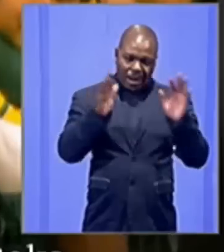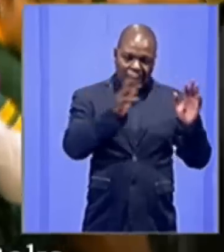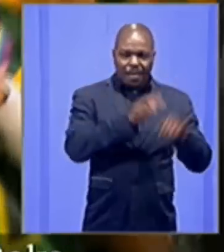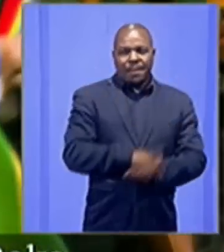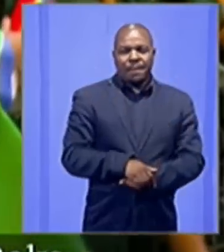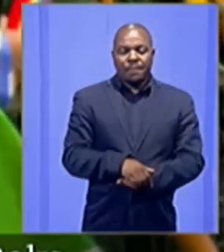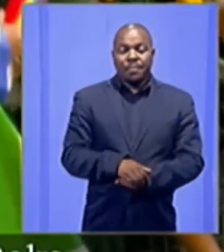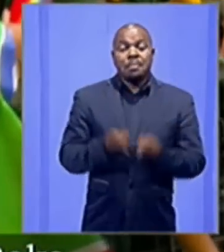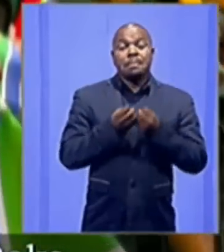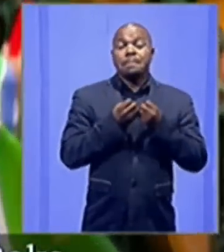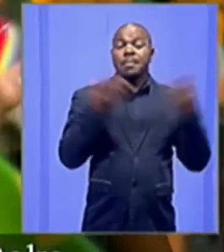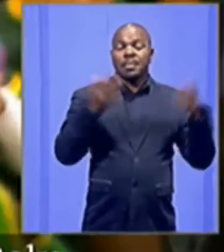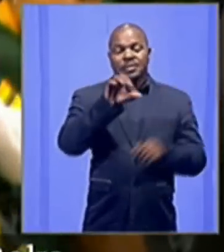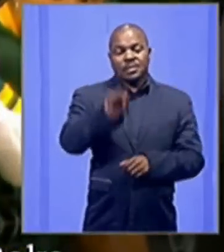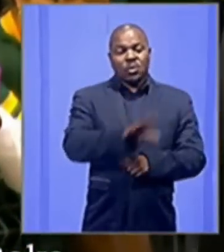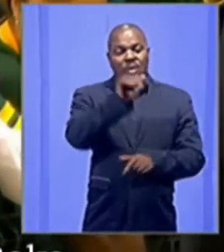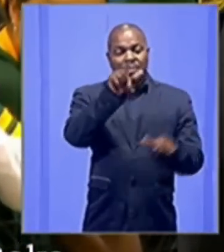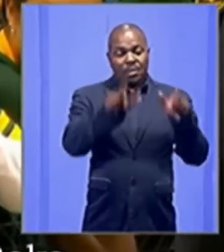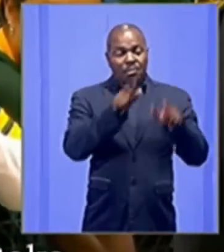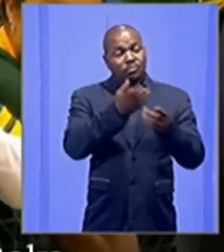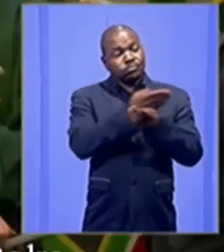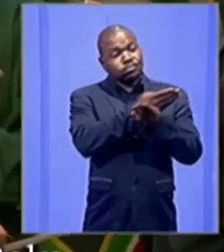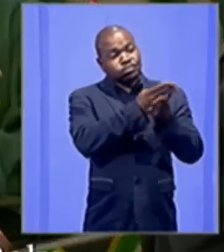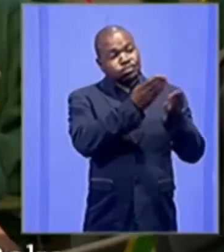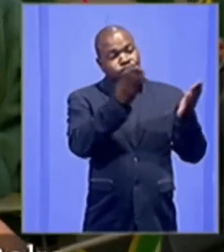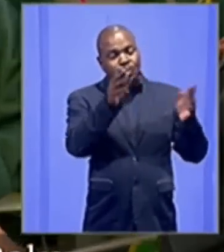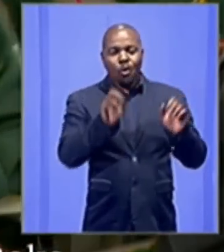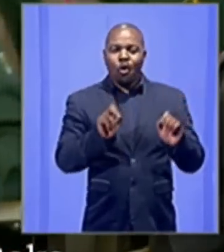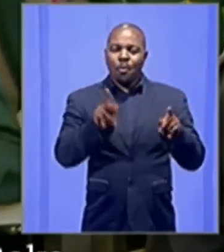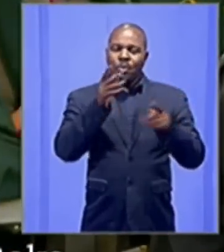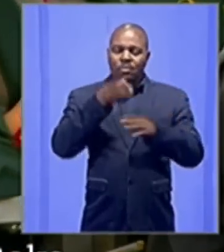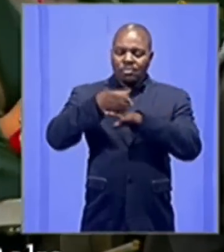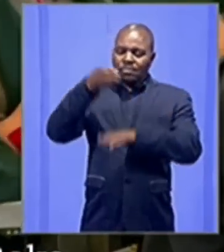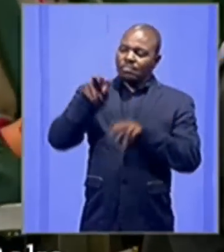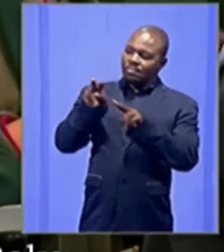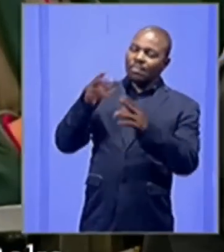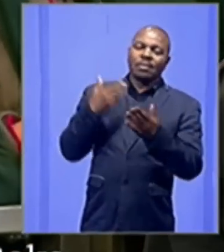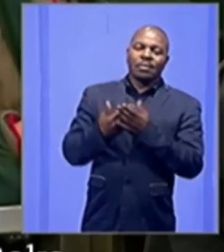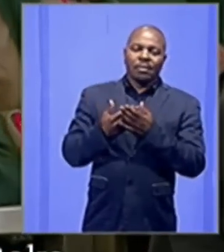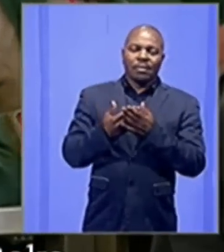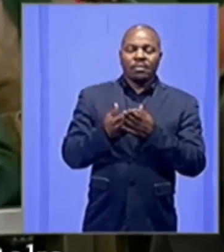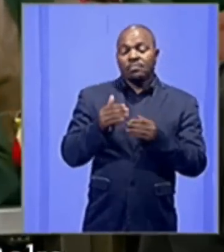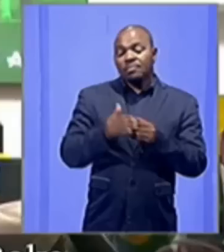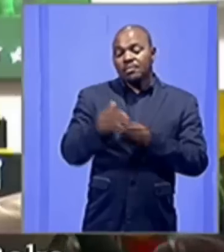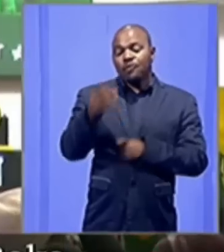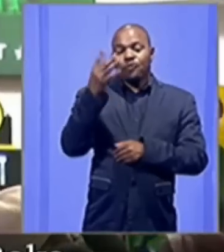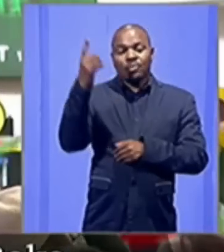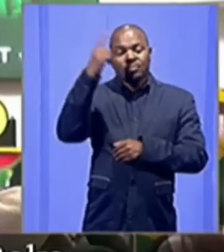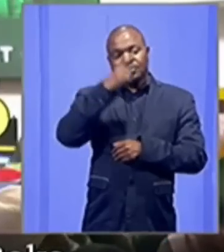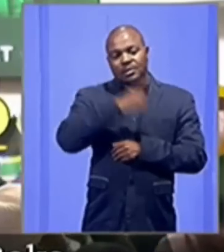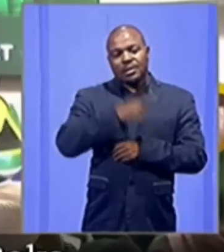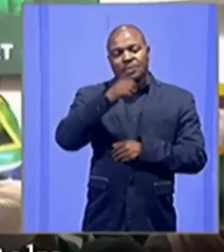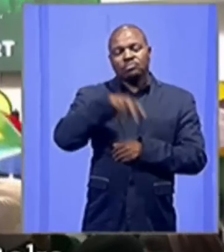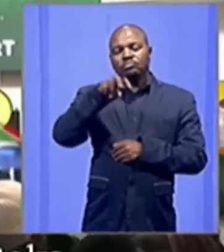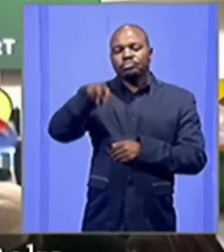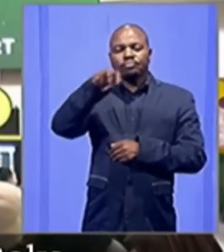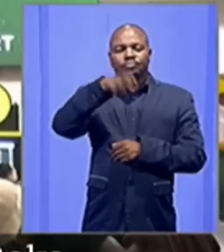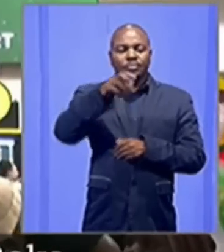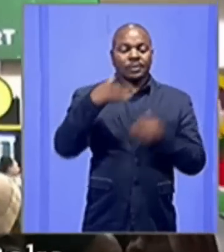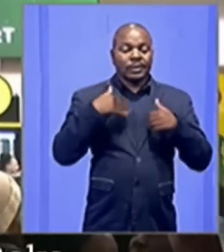Bontši bja ma-Afrika Borwa go kgabaganya le naga ba tla ba le monyetla wa go bona sebjana se lenanegong la matšatši a mane la pontšho leo le tla go thoma